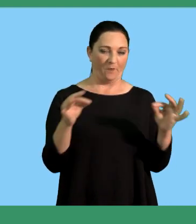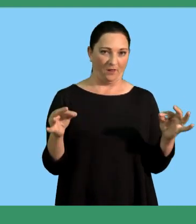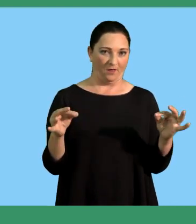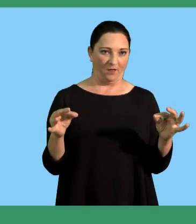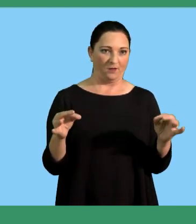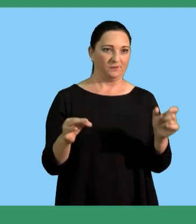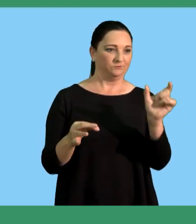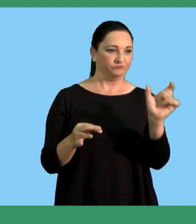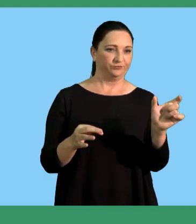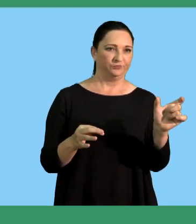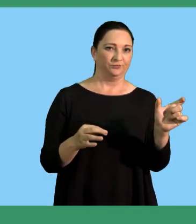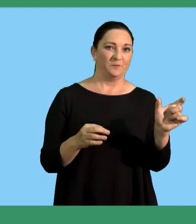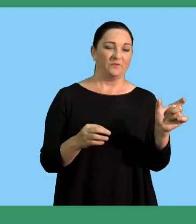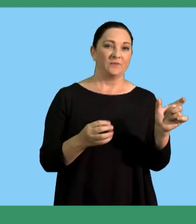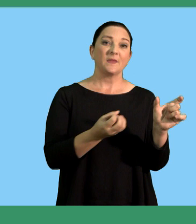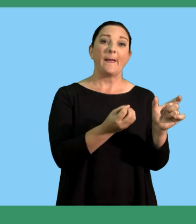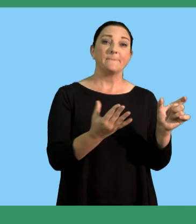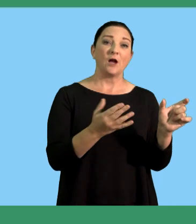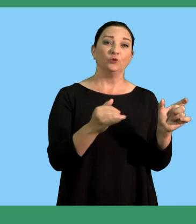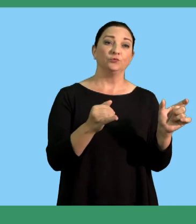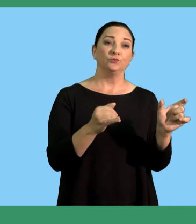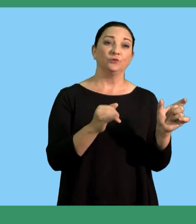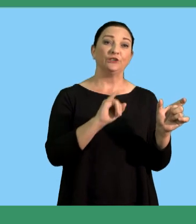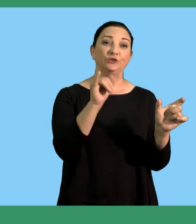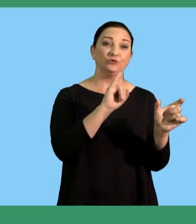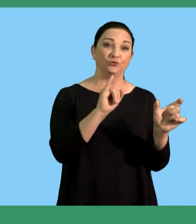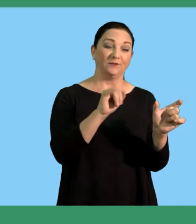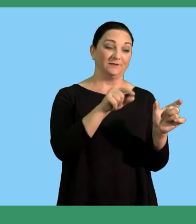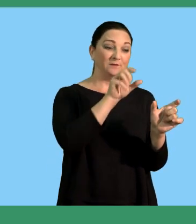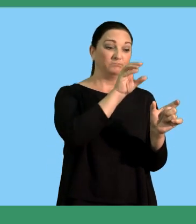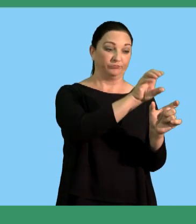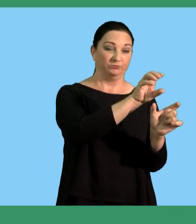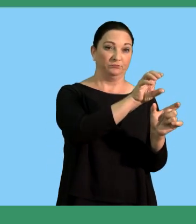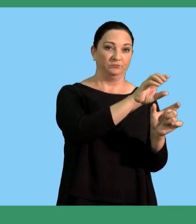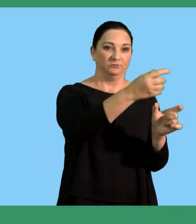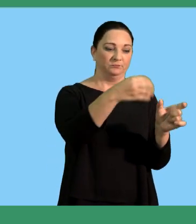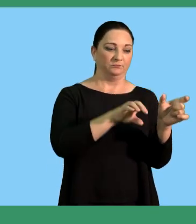So amount insured over the value